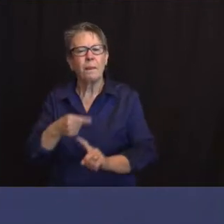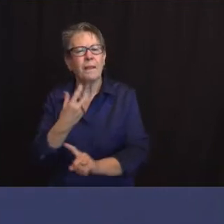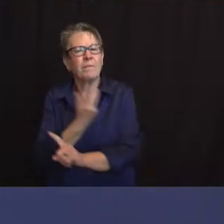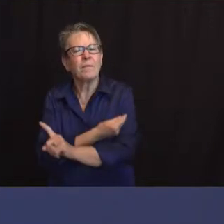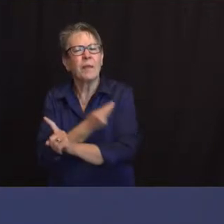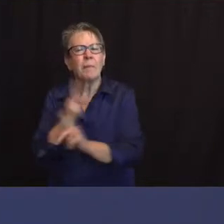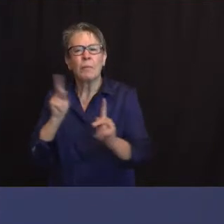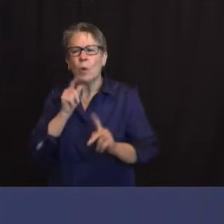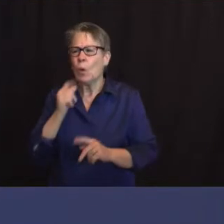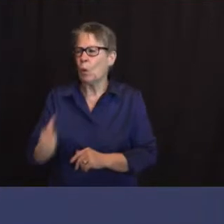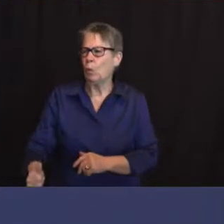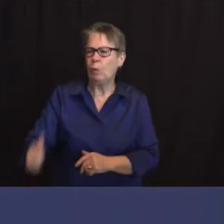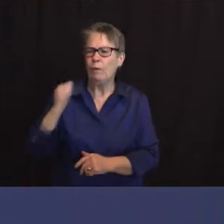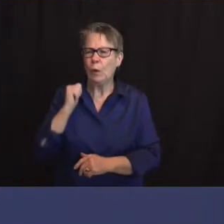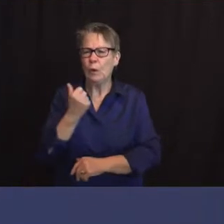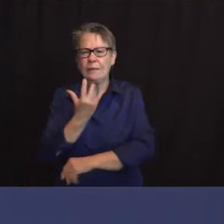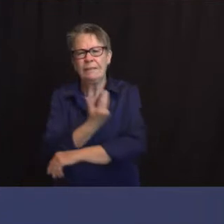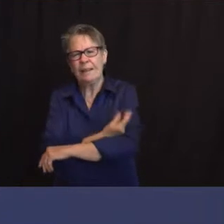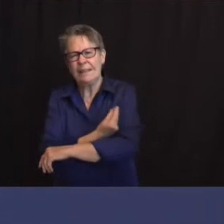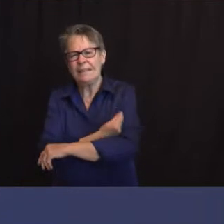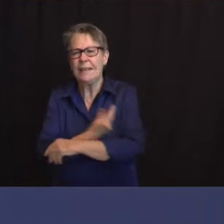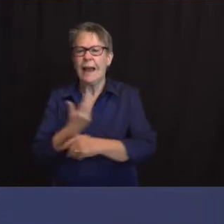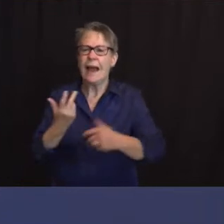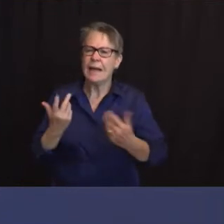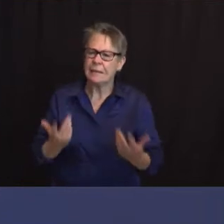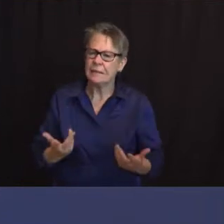on a 6-month journey in mid-December,